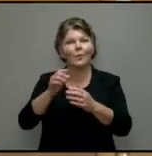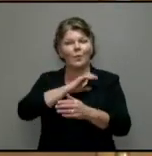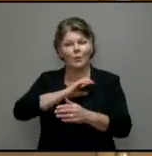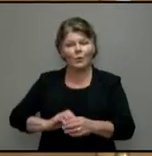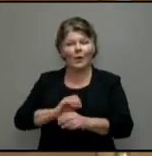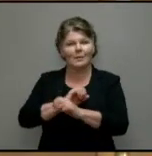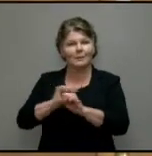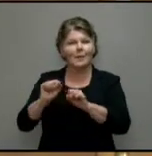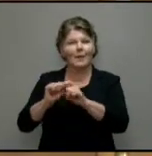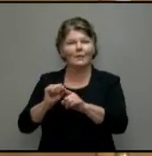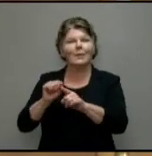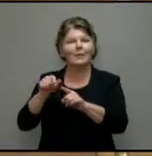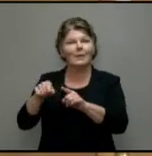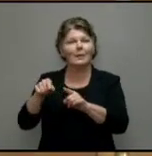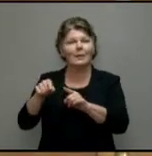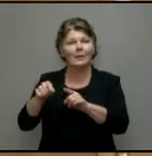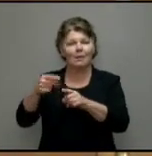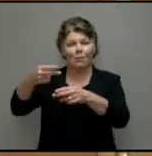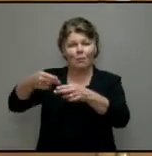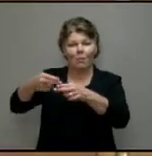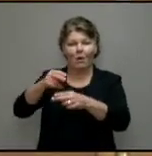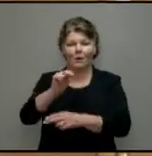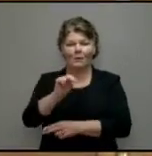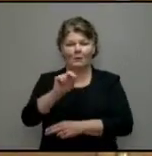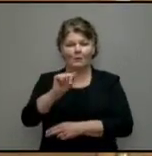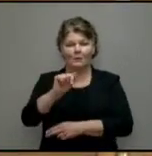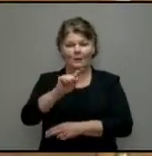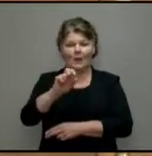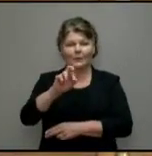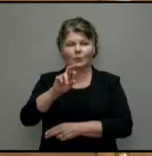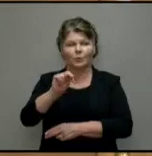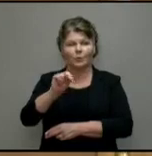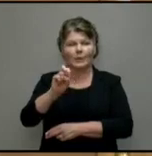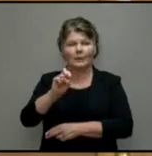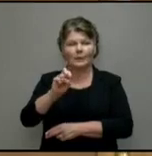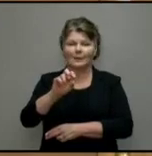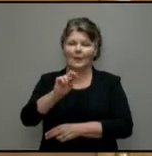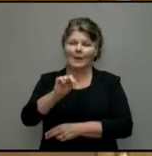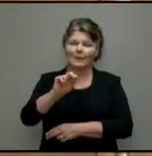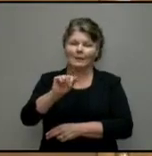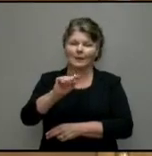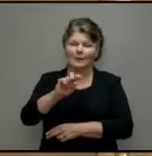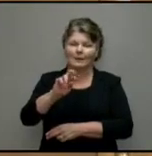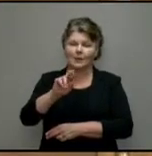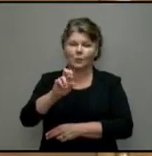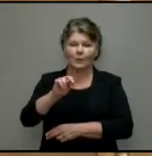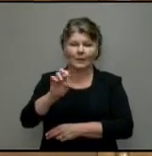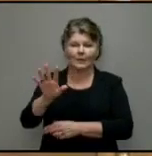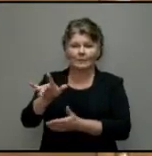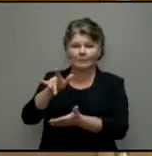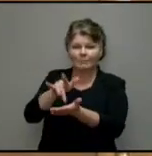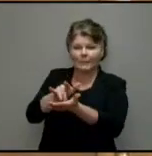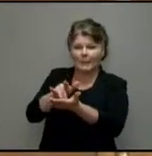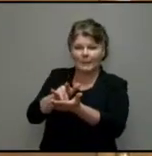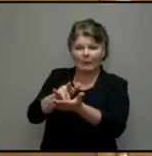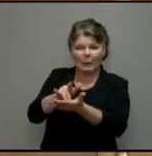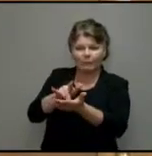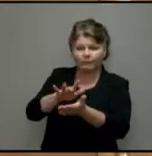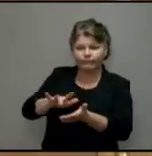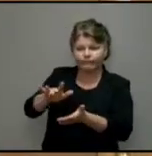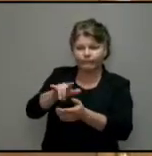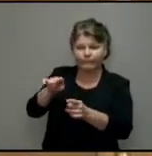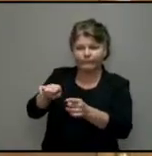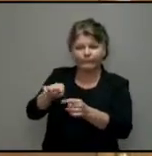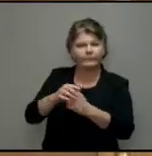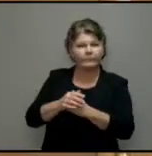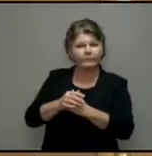a Nazarene. A Nazarene, a despised person from a small town in the middle of nowhere. But even though Satan